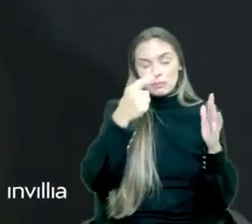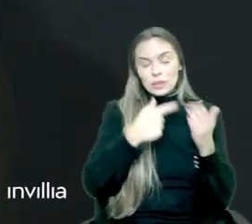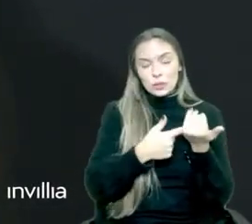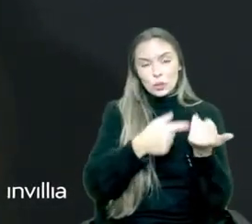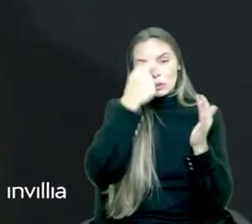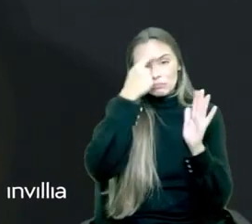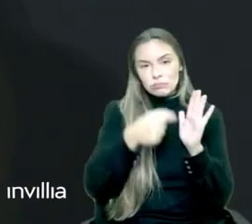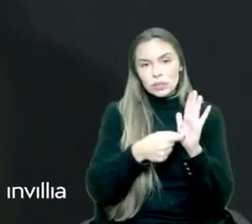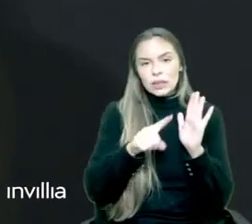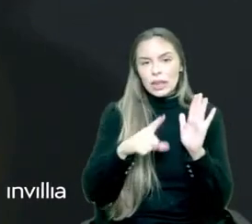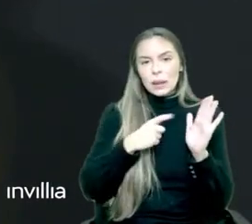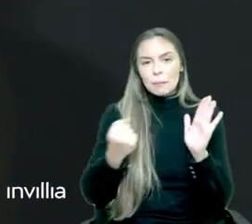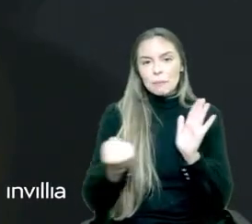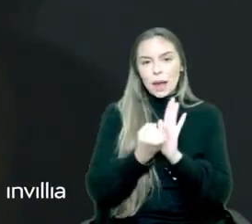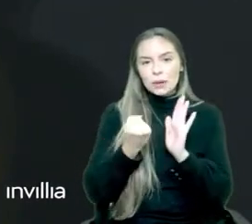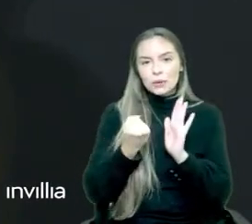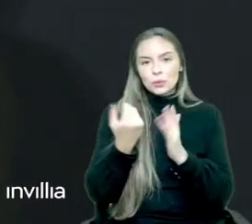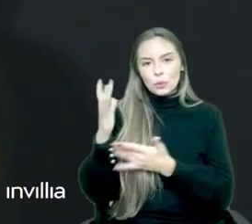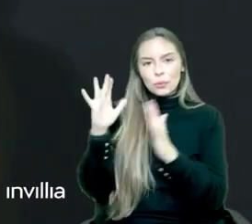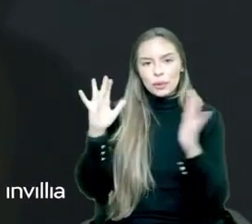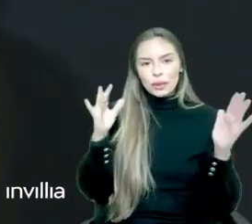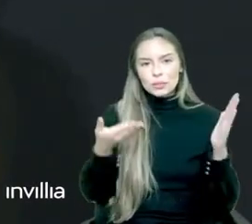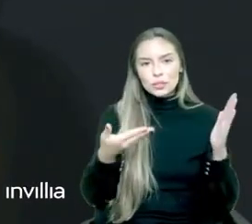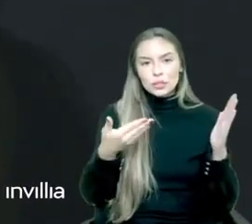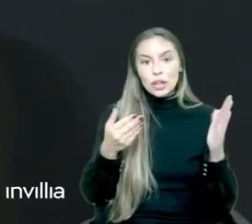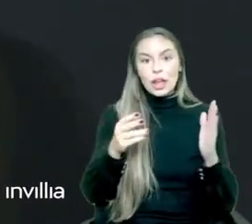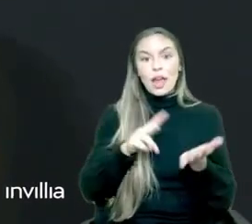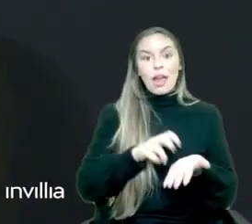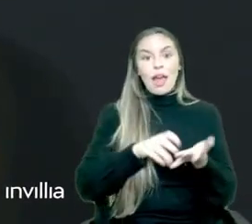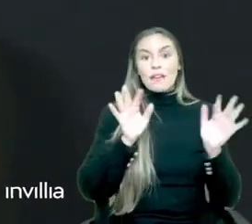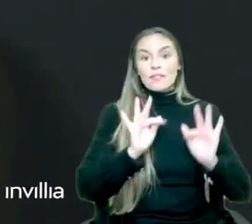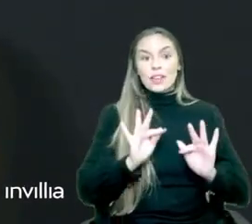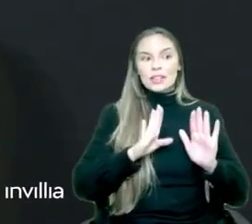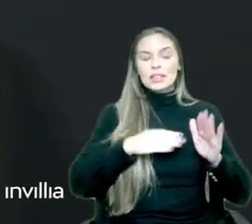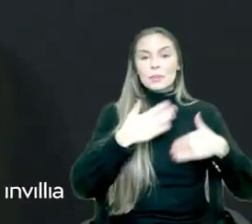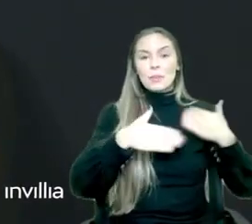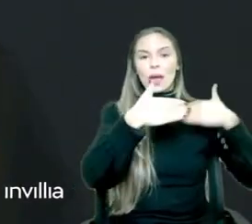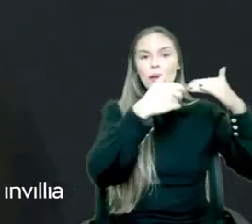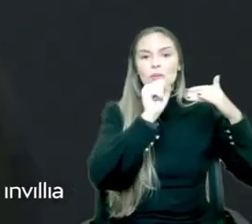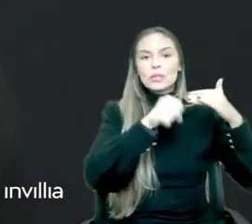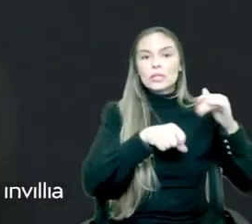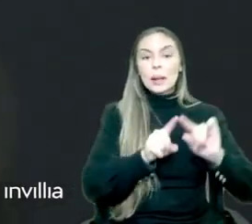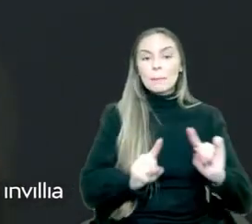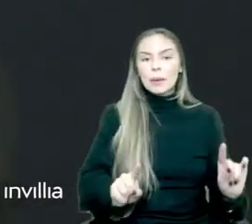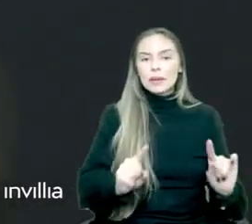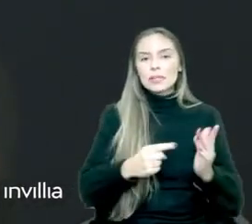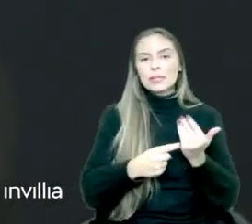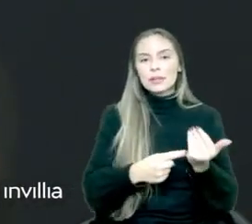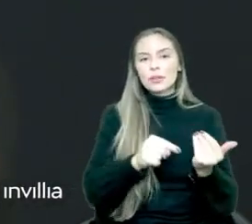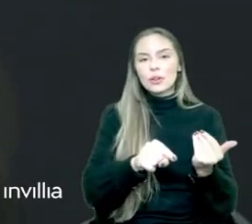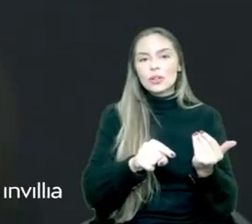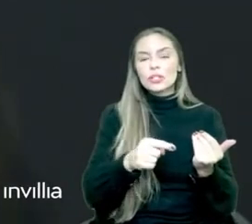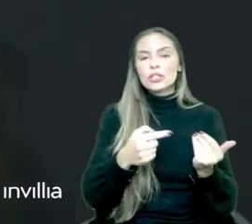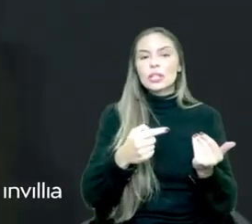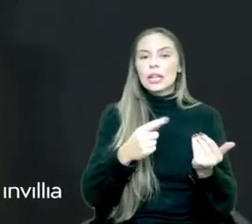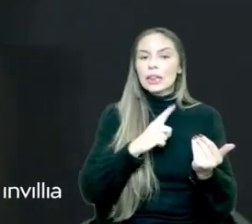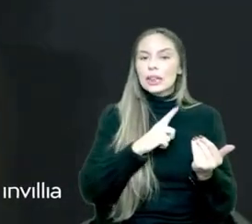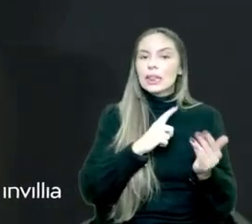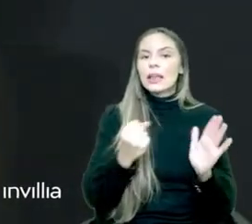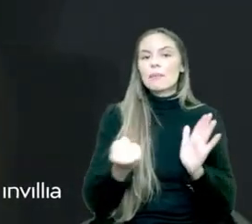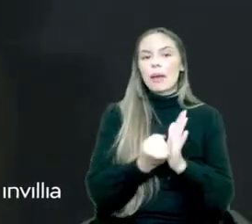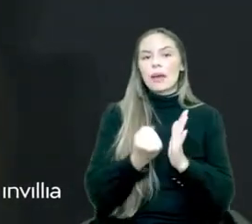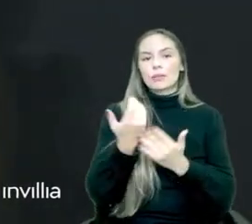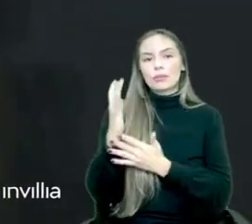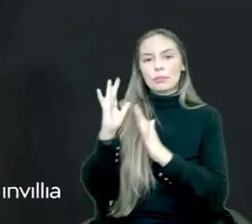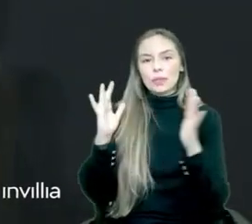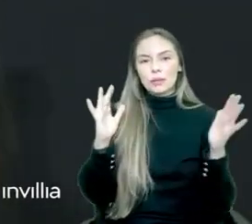right? We're all excited about progress, right? But these technologies have an environmental impact. How does that play